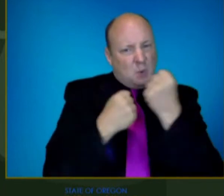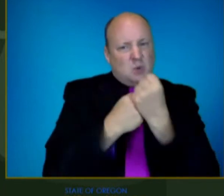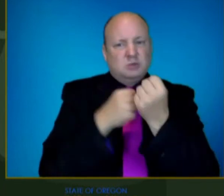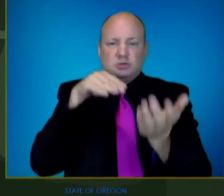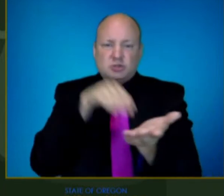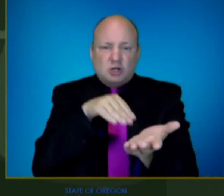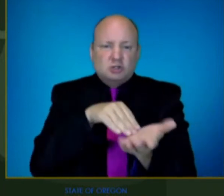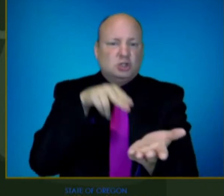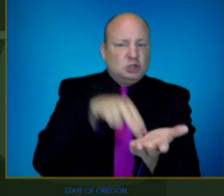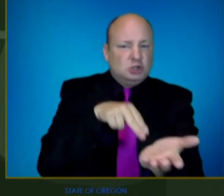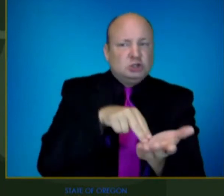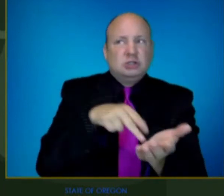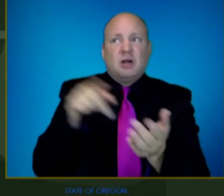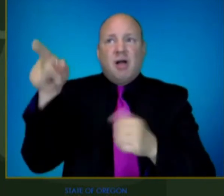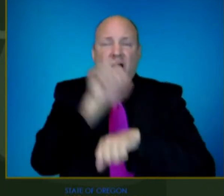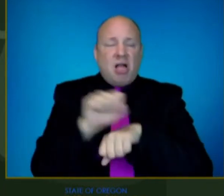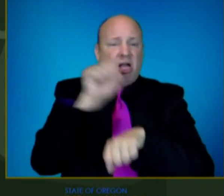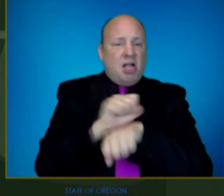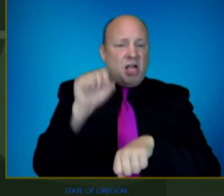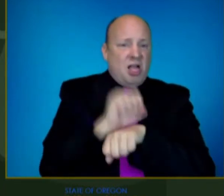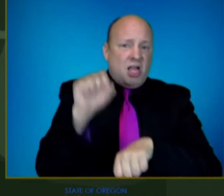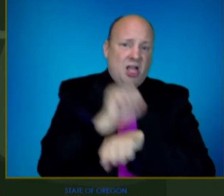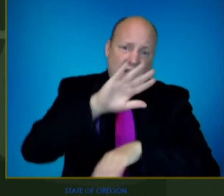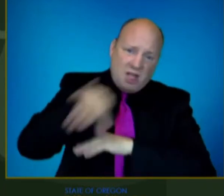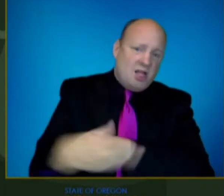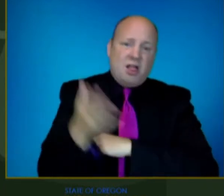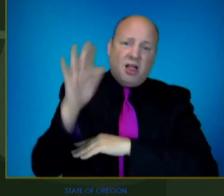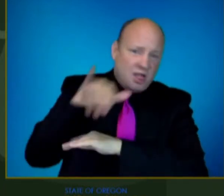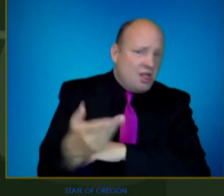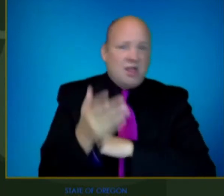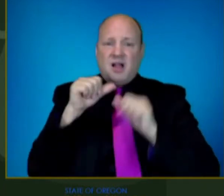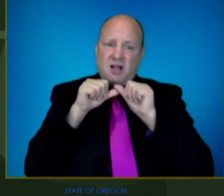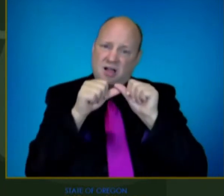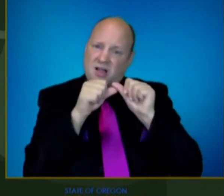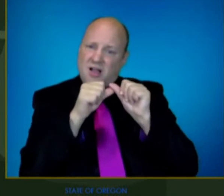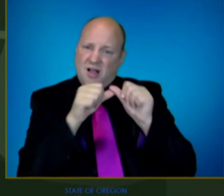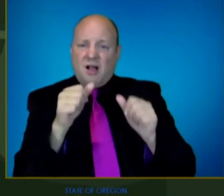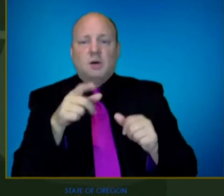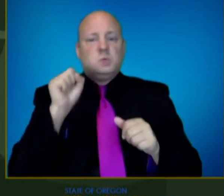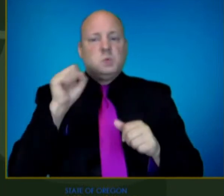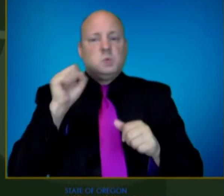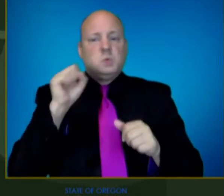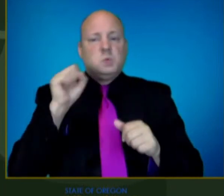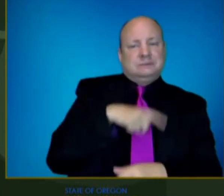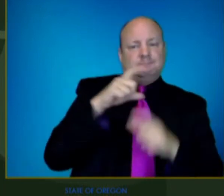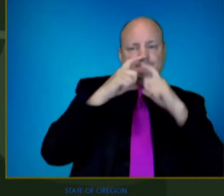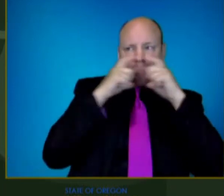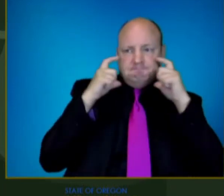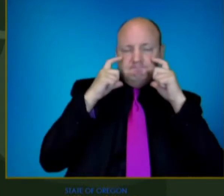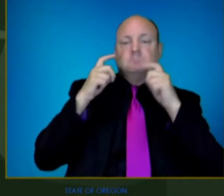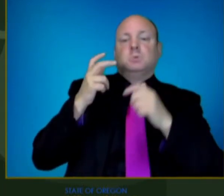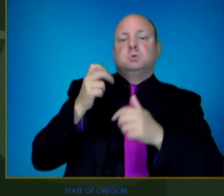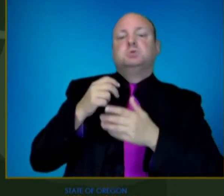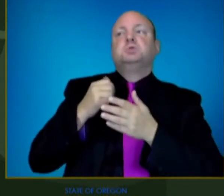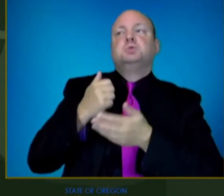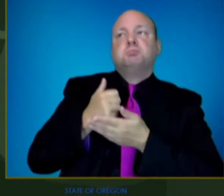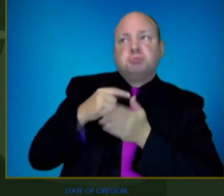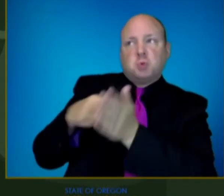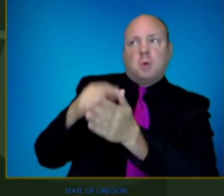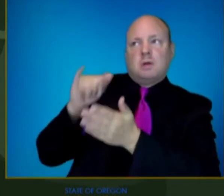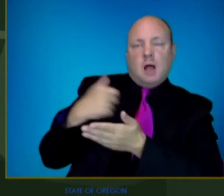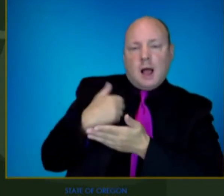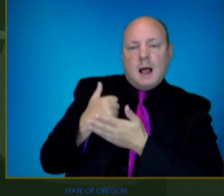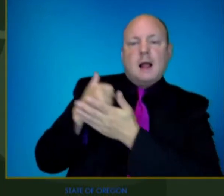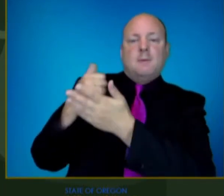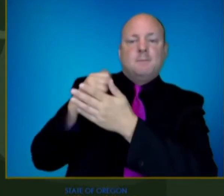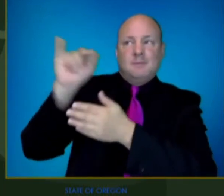right now. Let's show our frontline healthcare workers that while they're working to save lives,